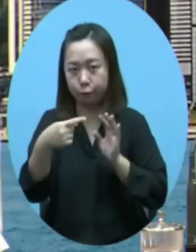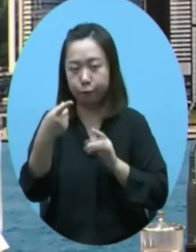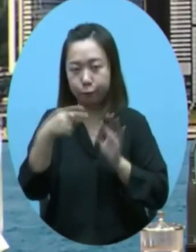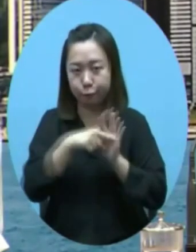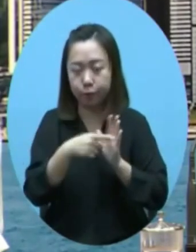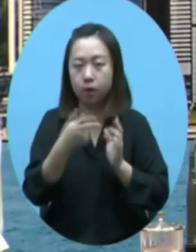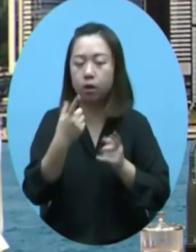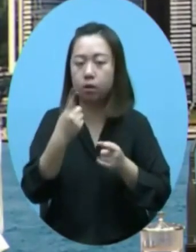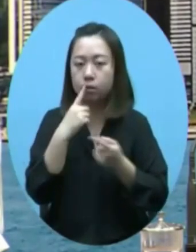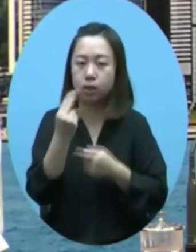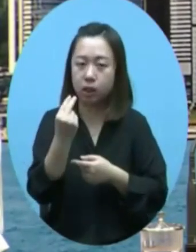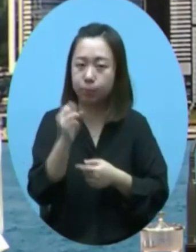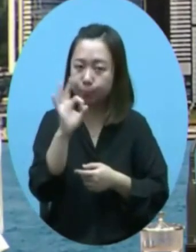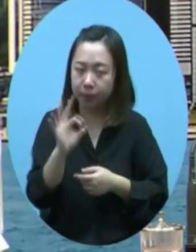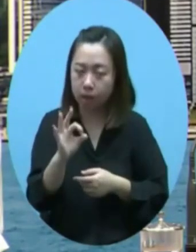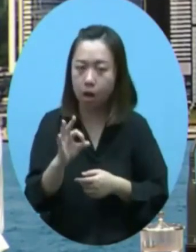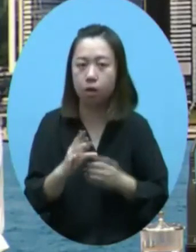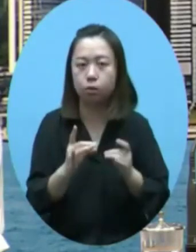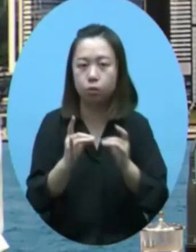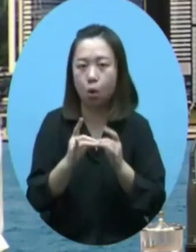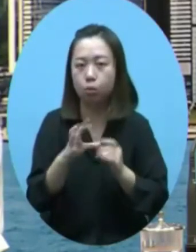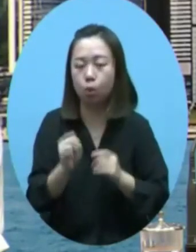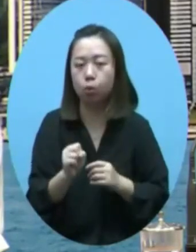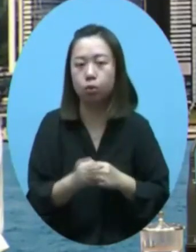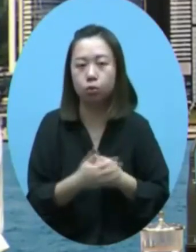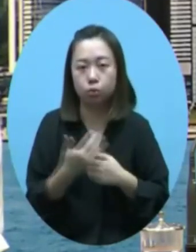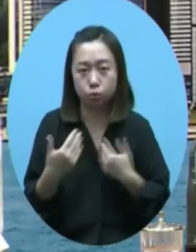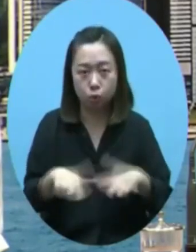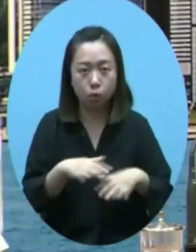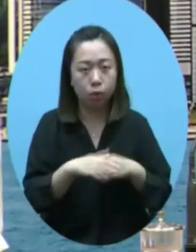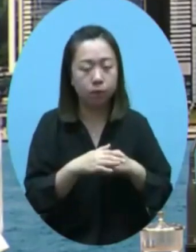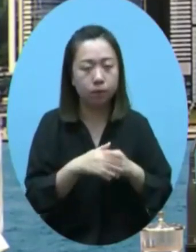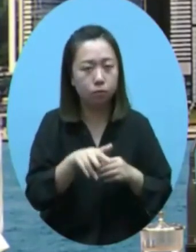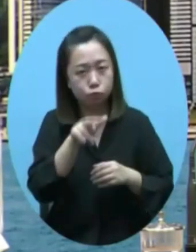the utilization rate is about 70%.